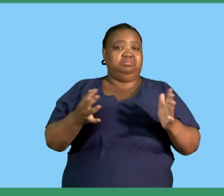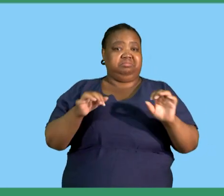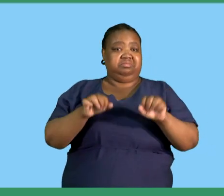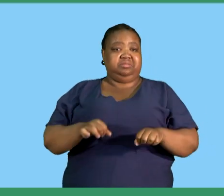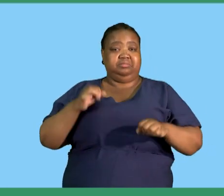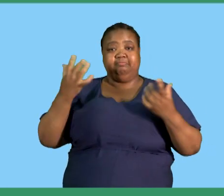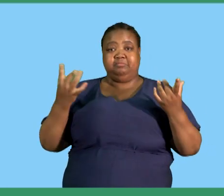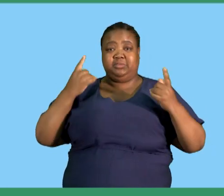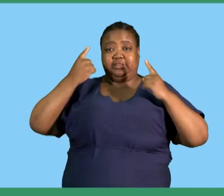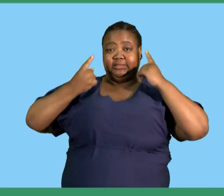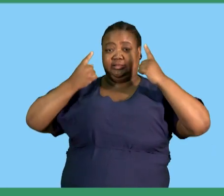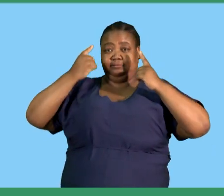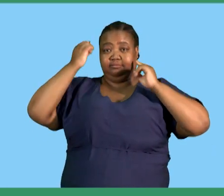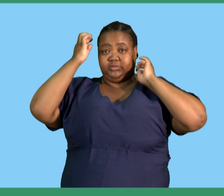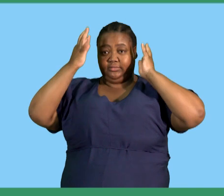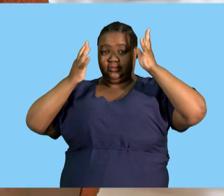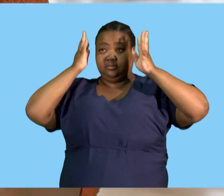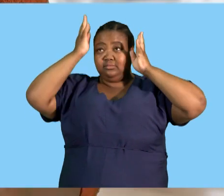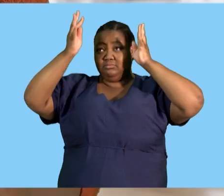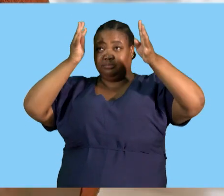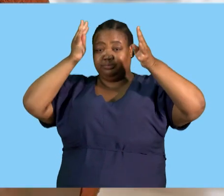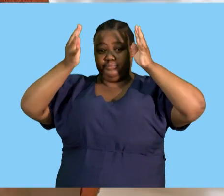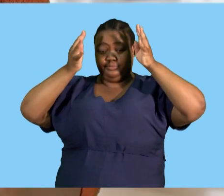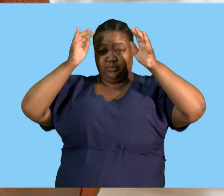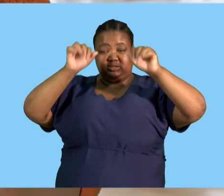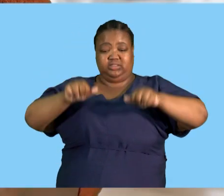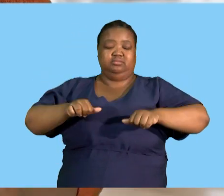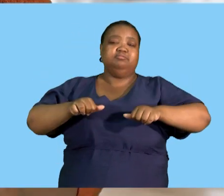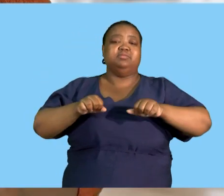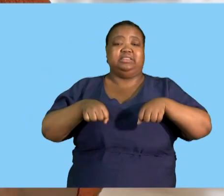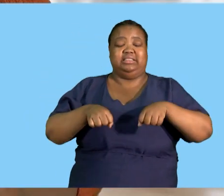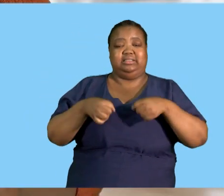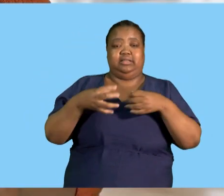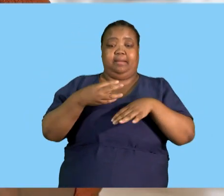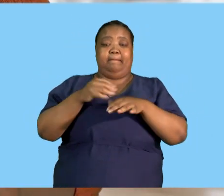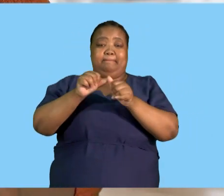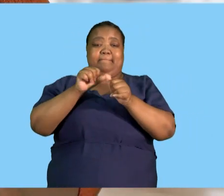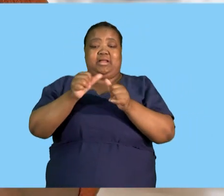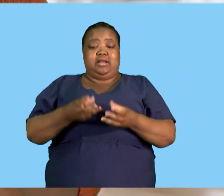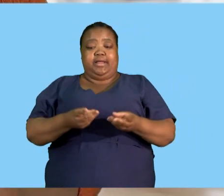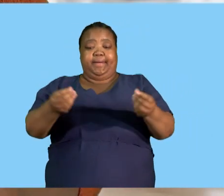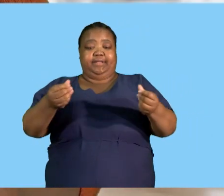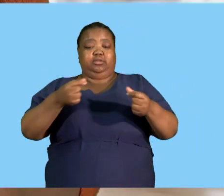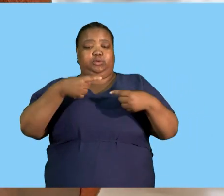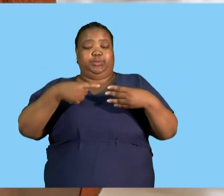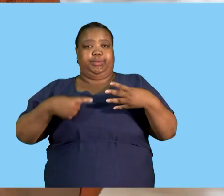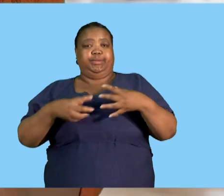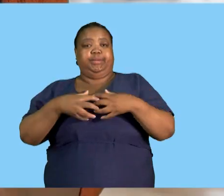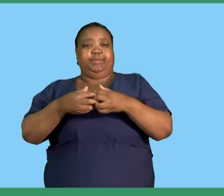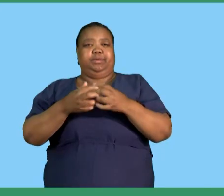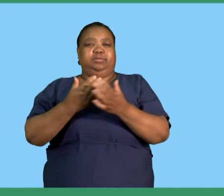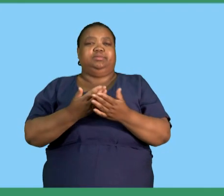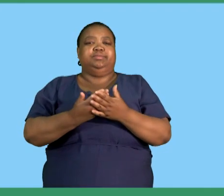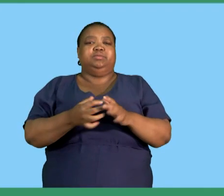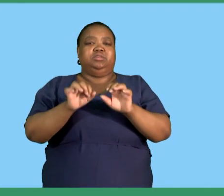creative thinking strategies. Remember, I said you are using creative thinking strategies so that you can be able to generate better solutions. Focus